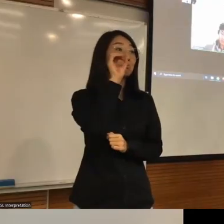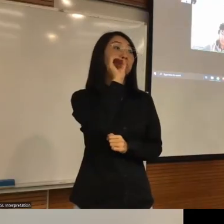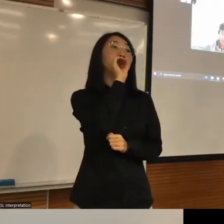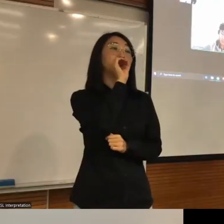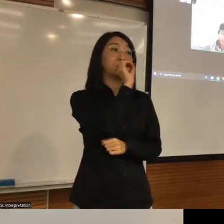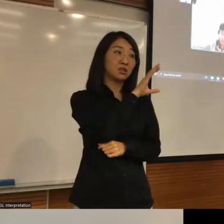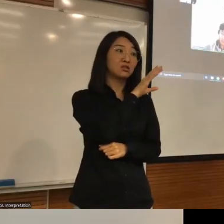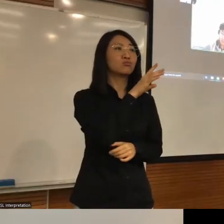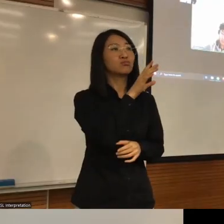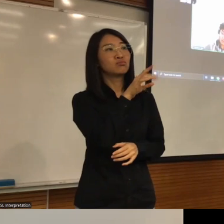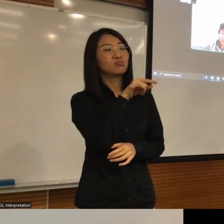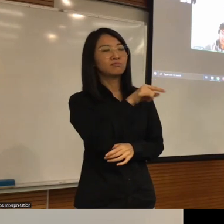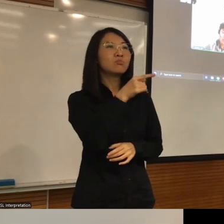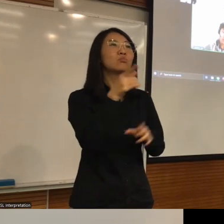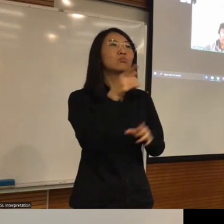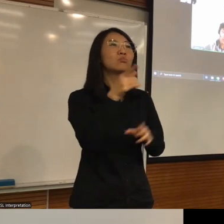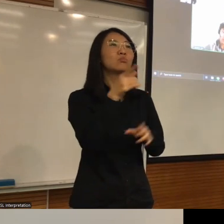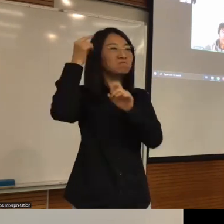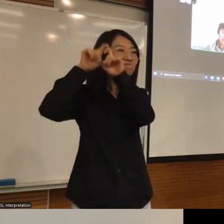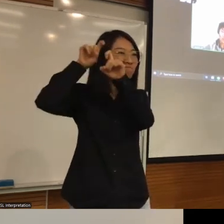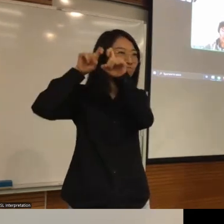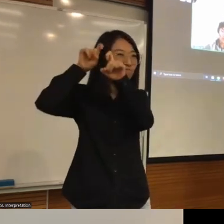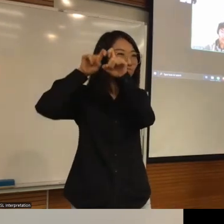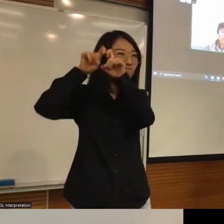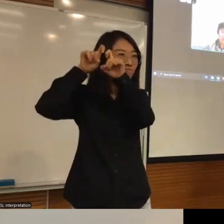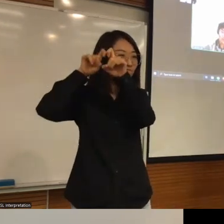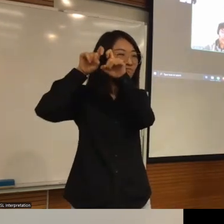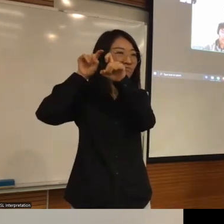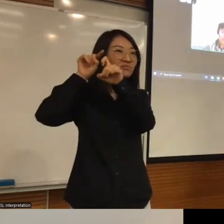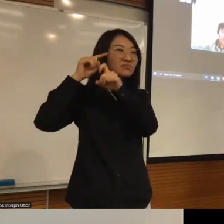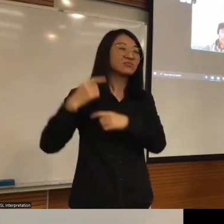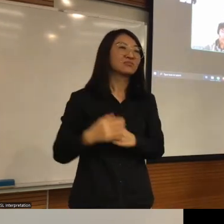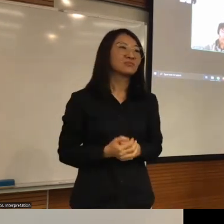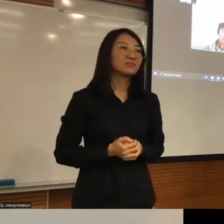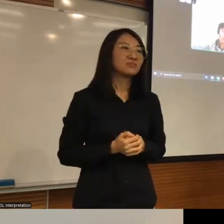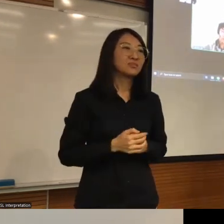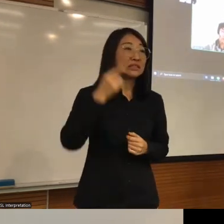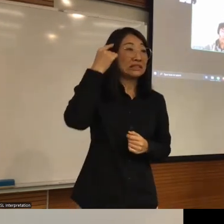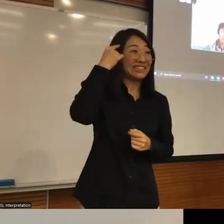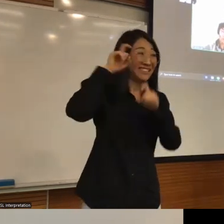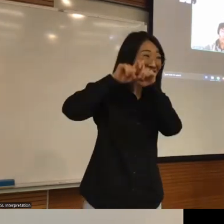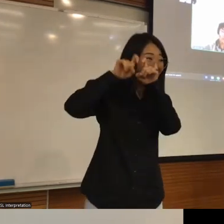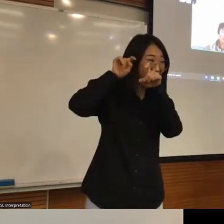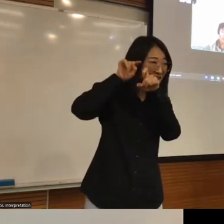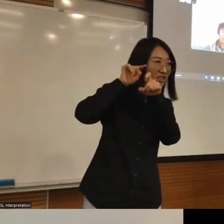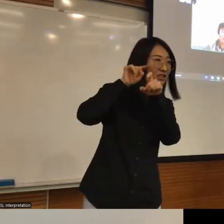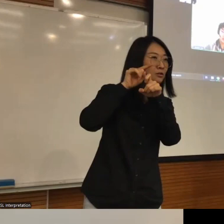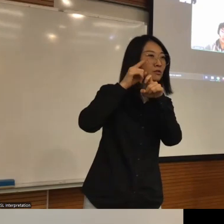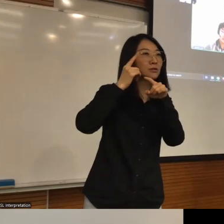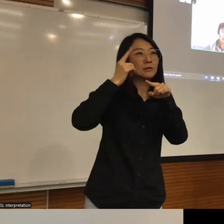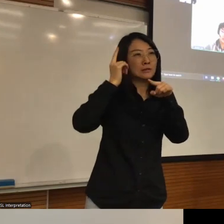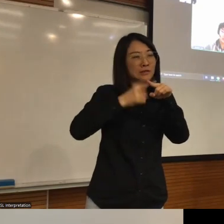about cognitive load, because we know that the cognitive load can be dynamic in